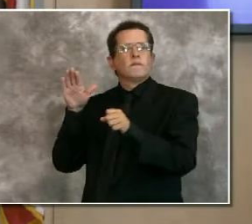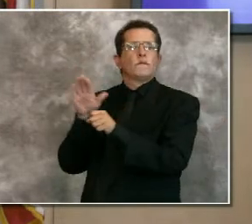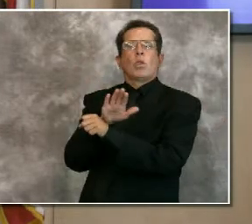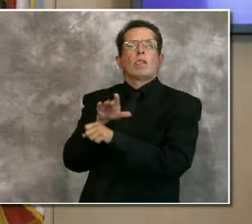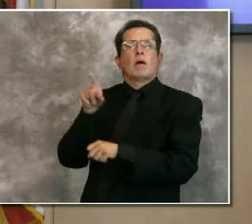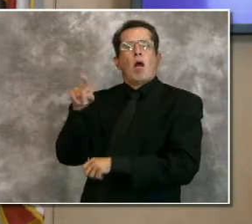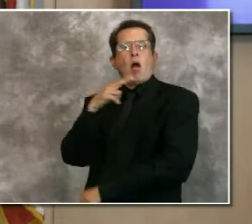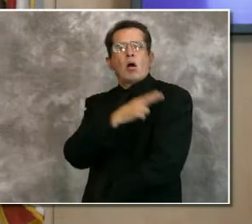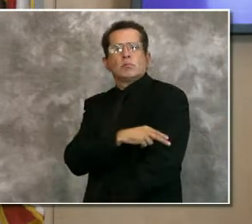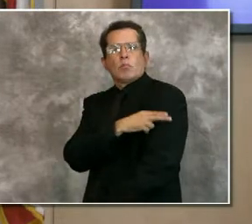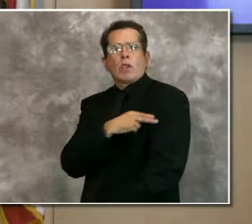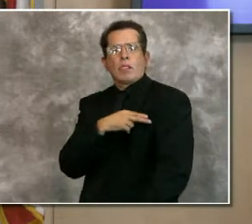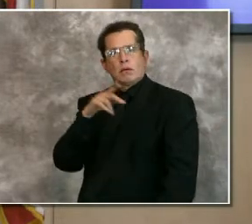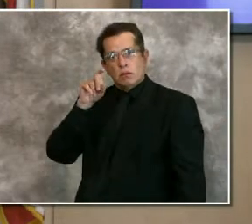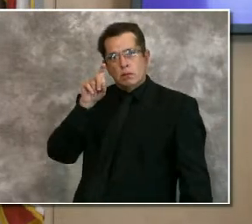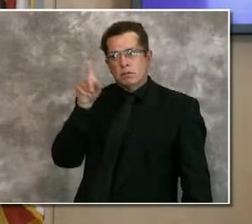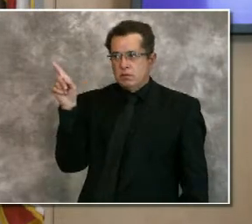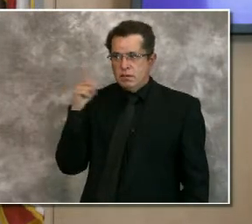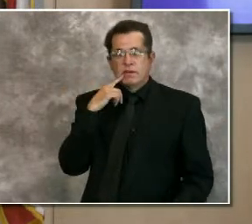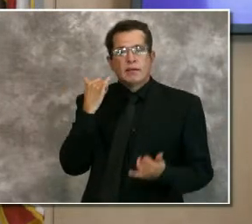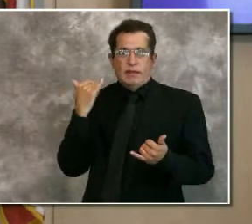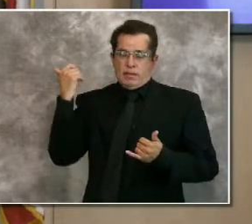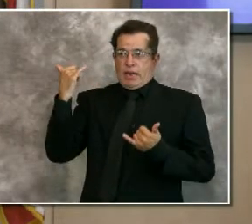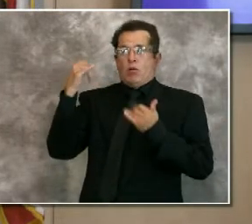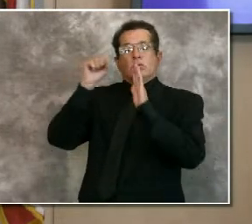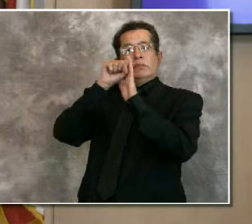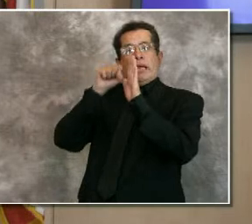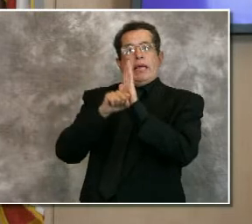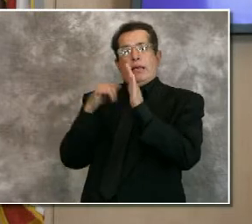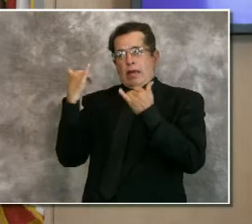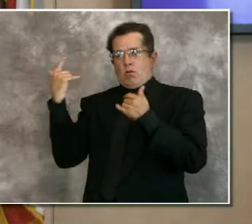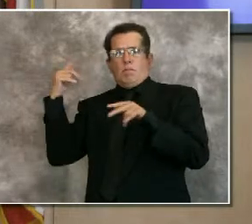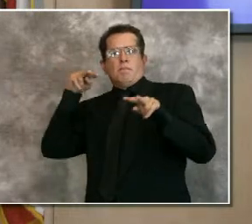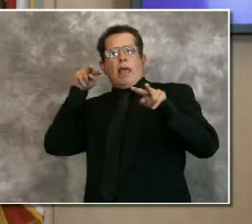not know, state is managing the